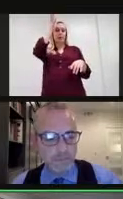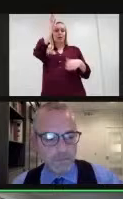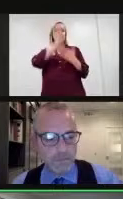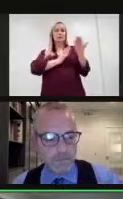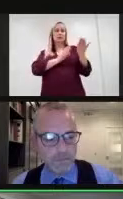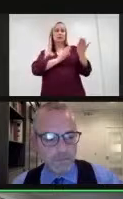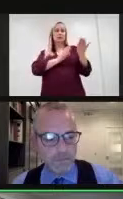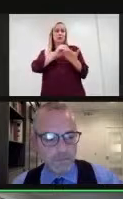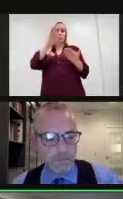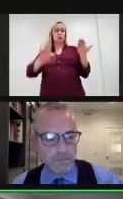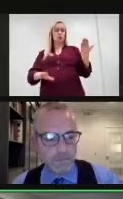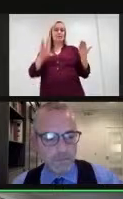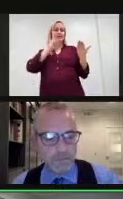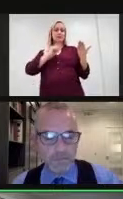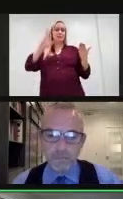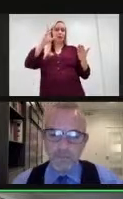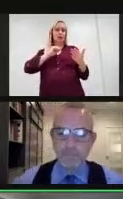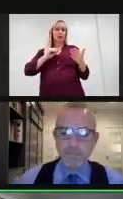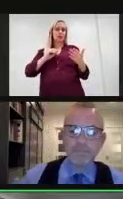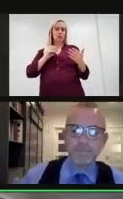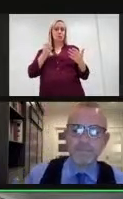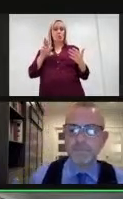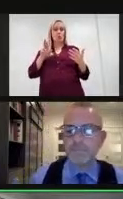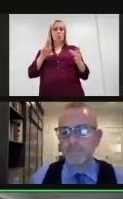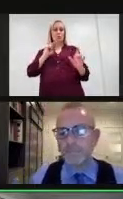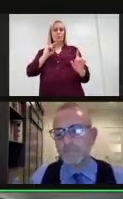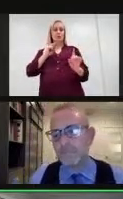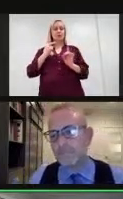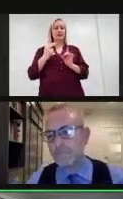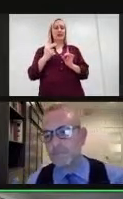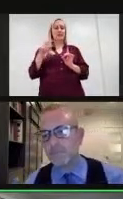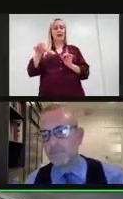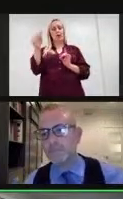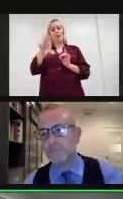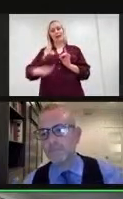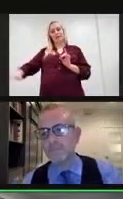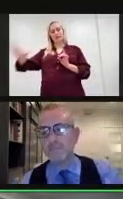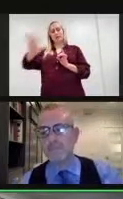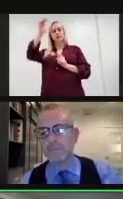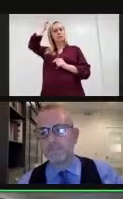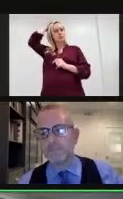students experience or perceive anywhere.